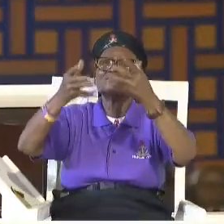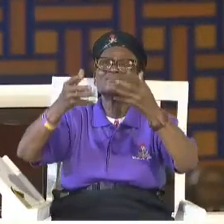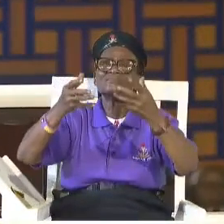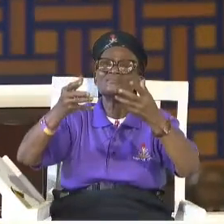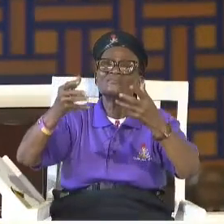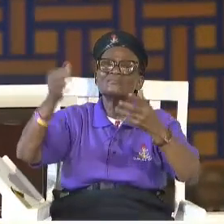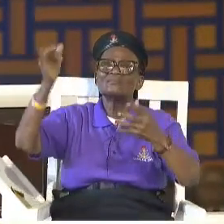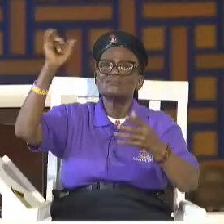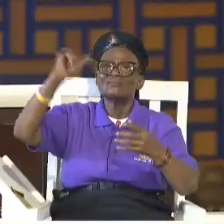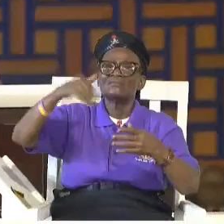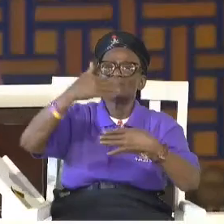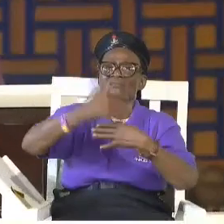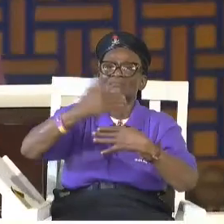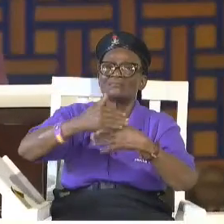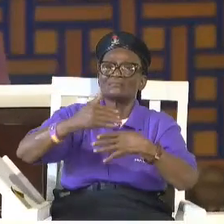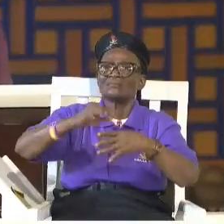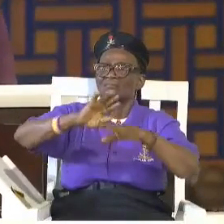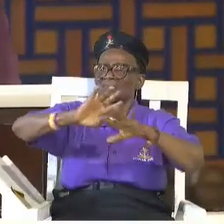the wall came down.